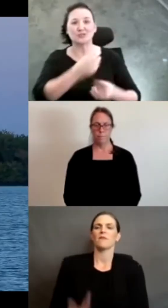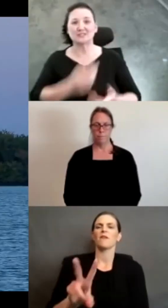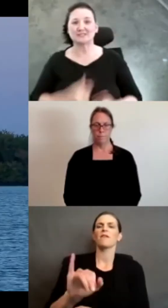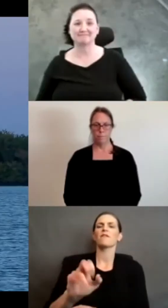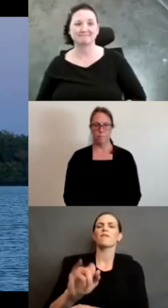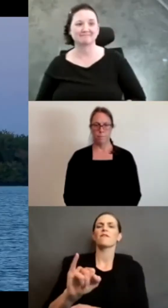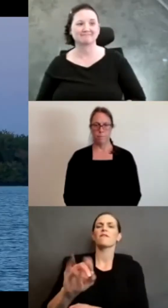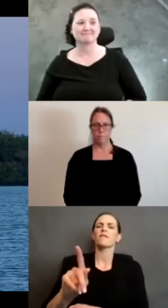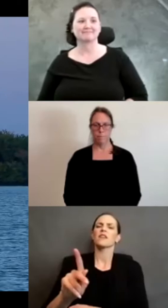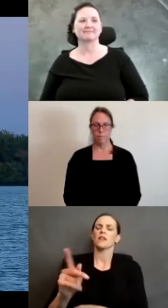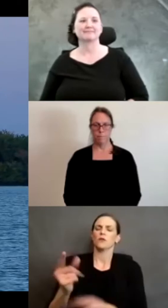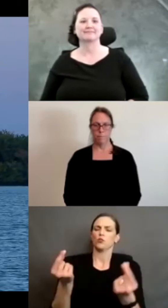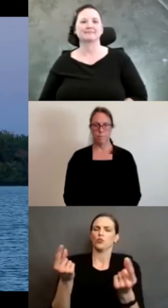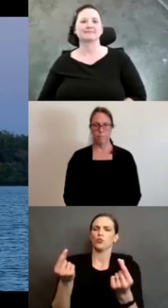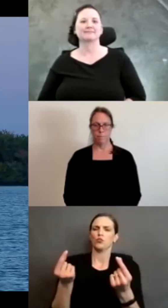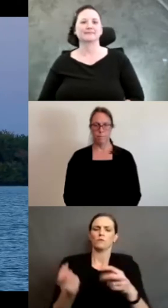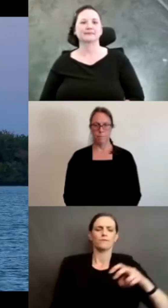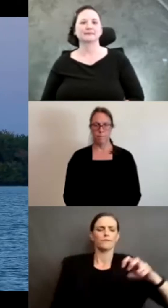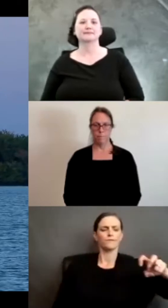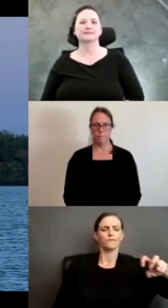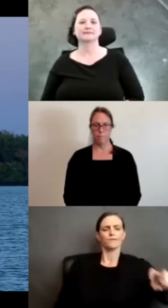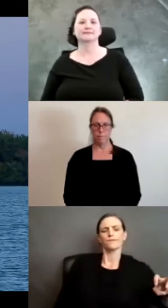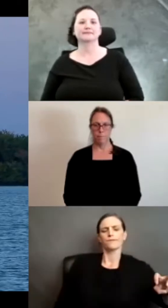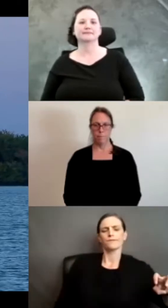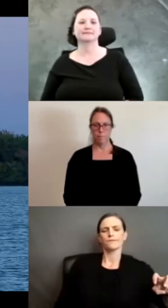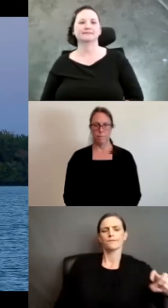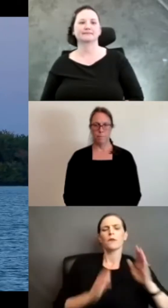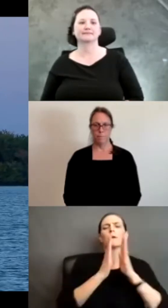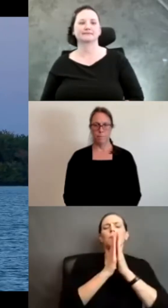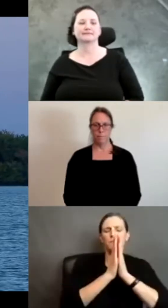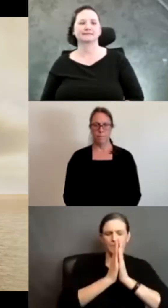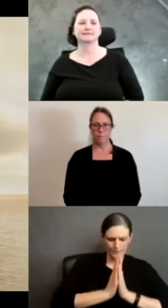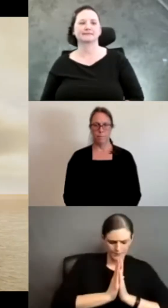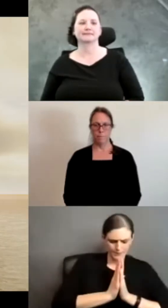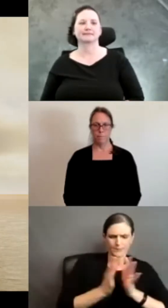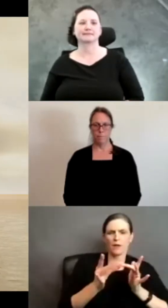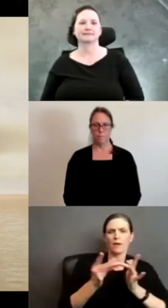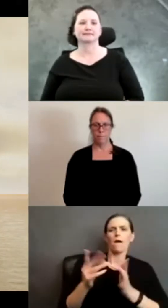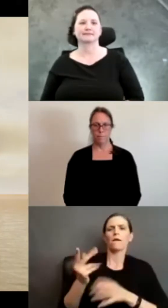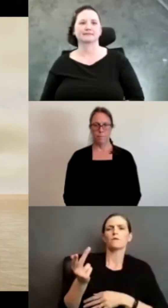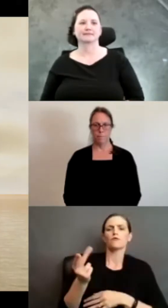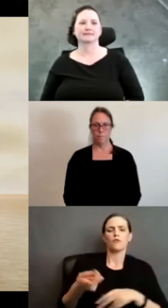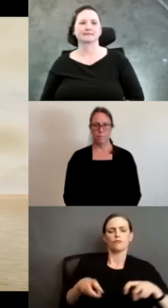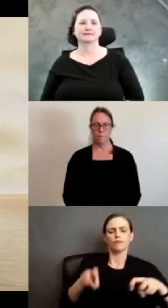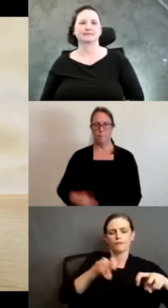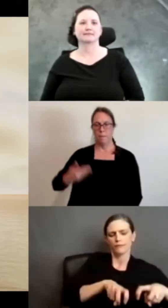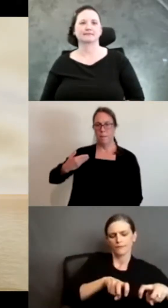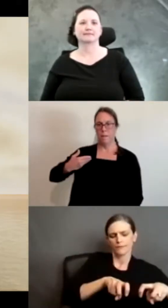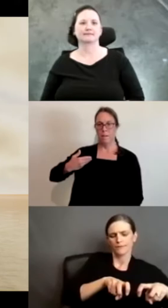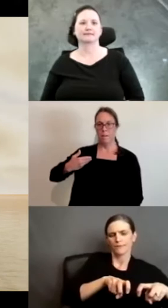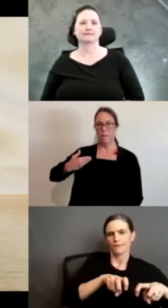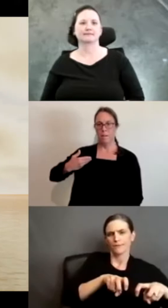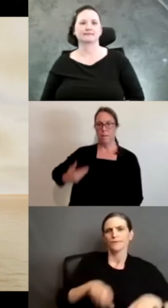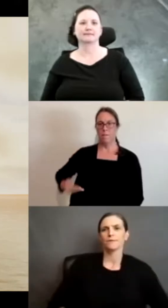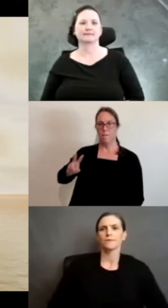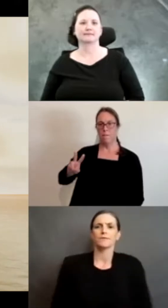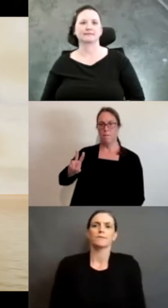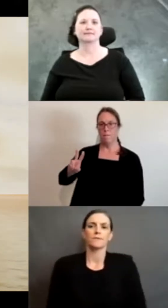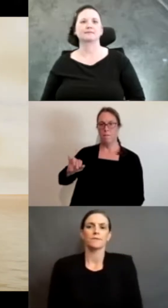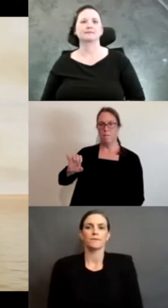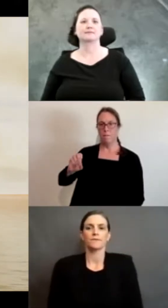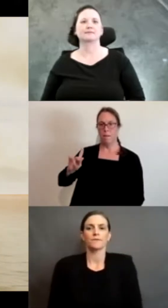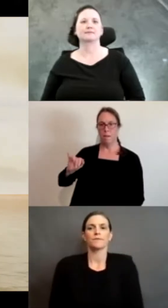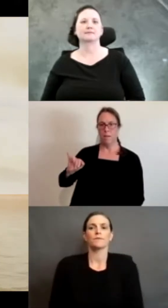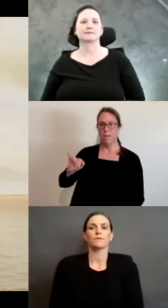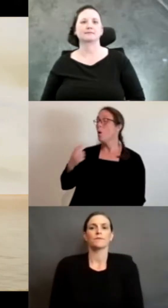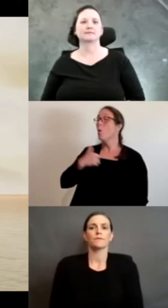her head bowed in prayer. Her guide dog sits at her side. And we cannot discover new oceans